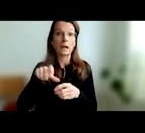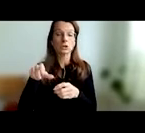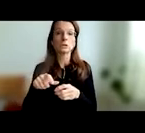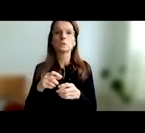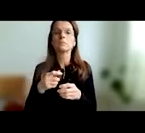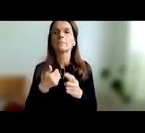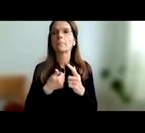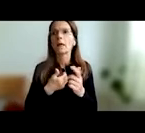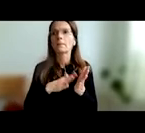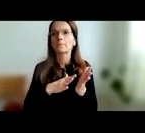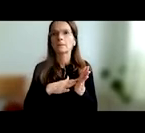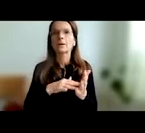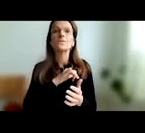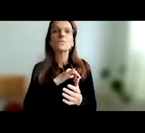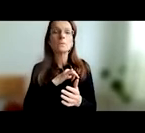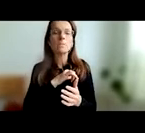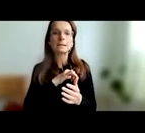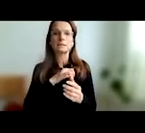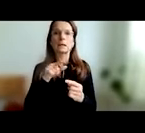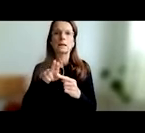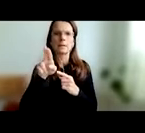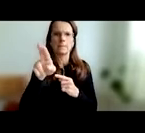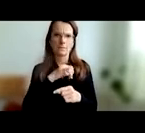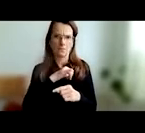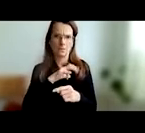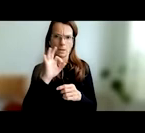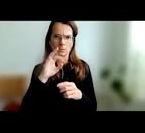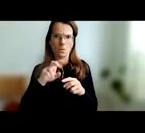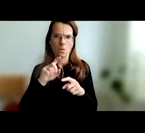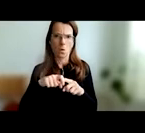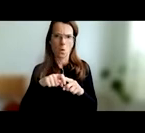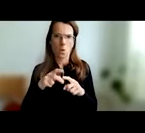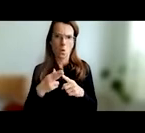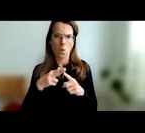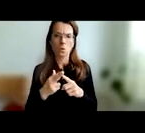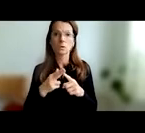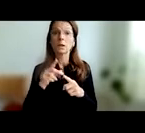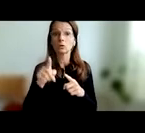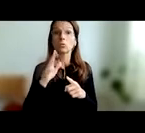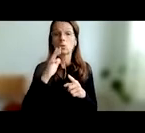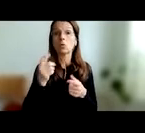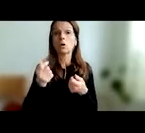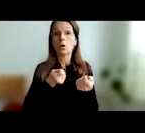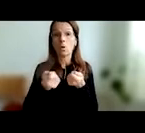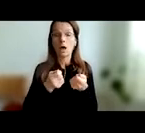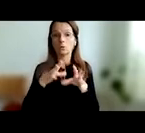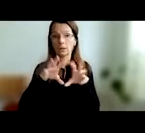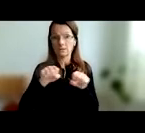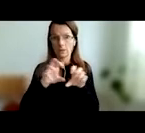stakeholders, the information regularno stavo senza postovanie will